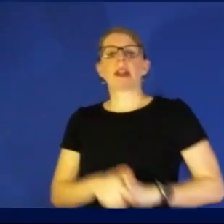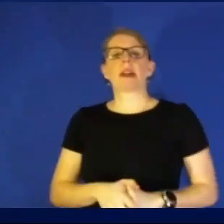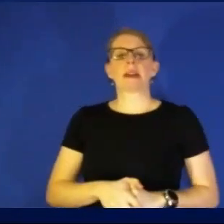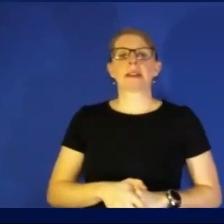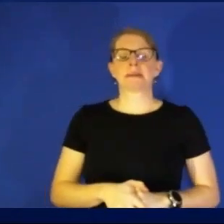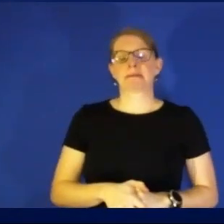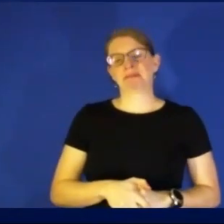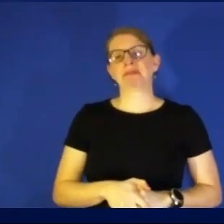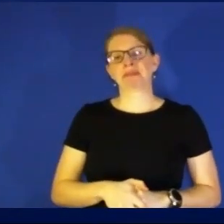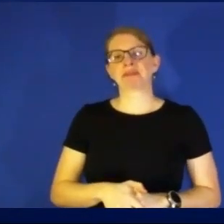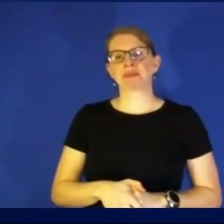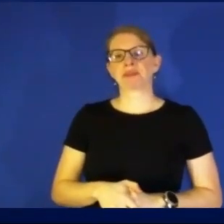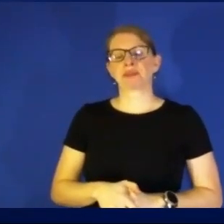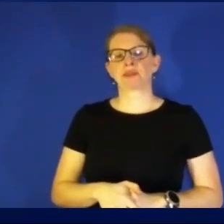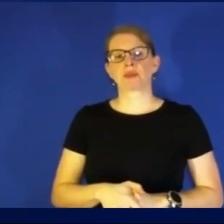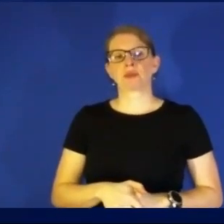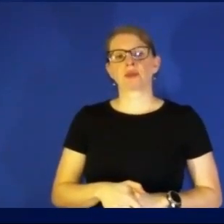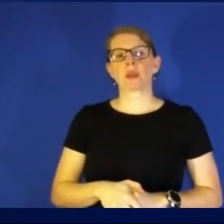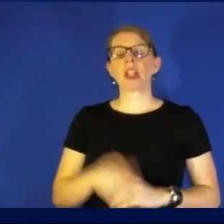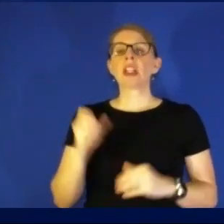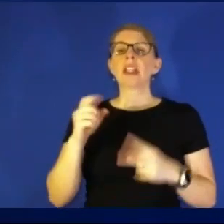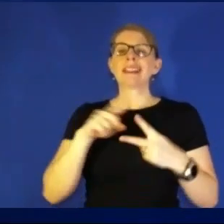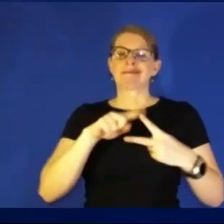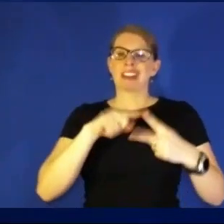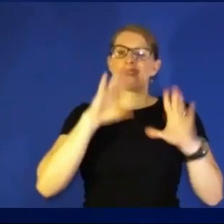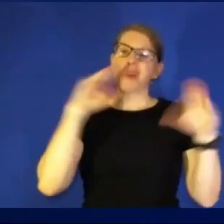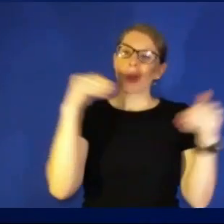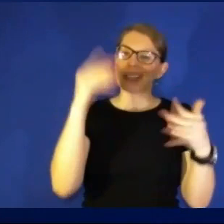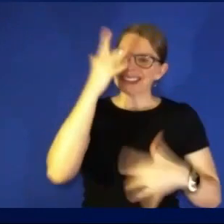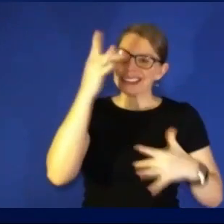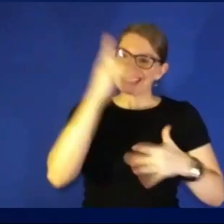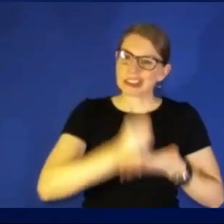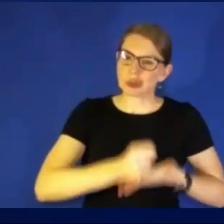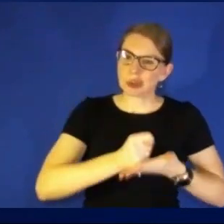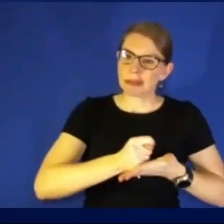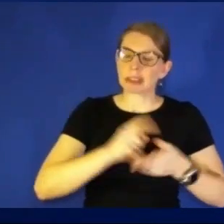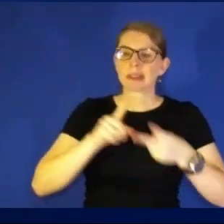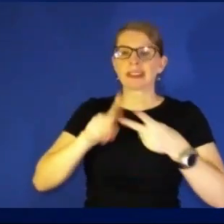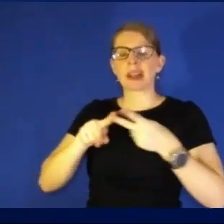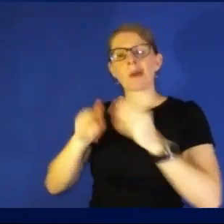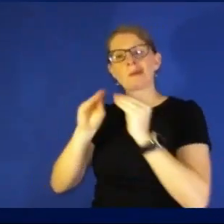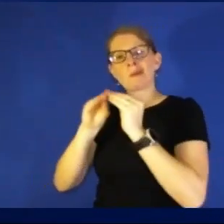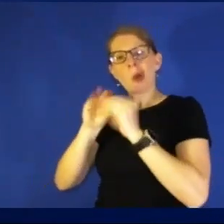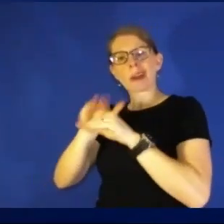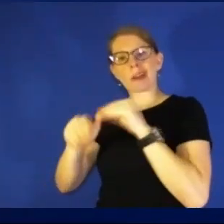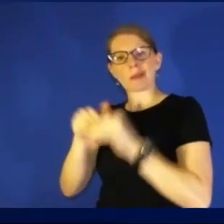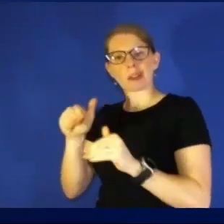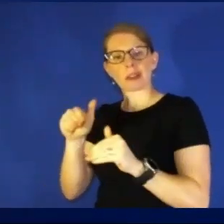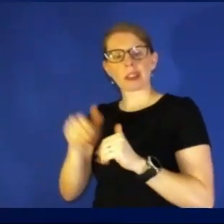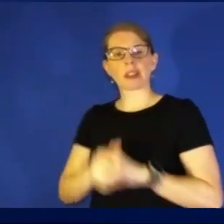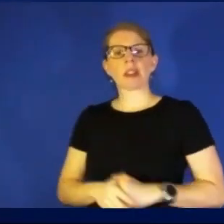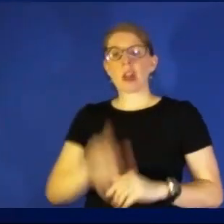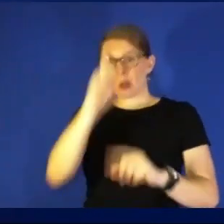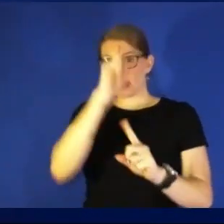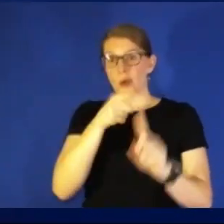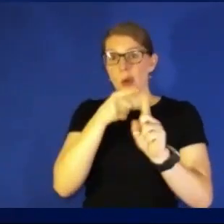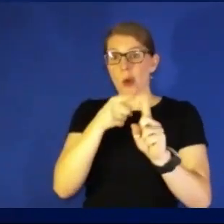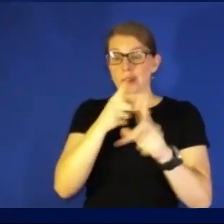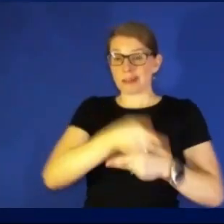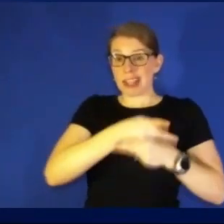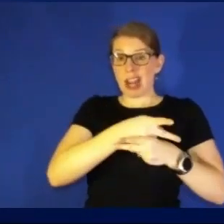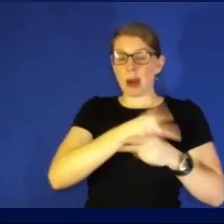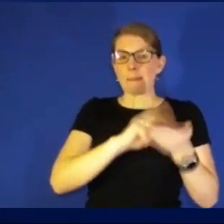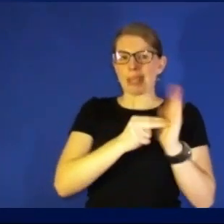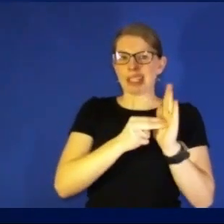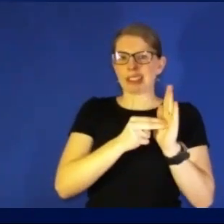disease-directed treatments. So really, we always say the goals of care drive the plan of care. Mm-hmm. And so when a patient